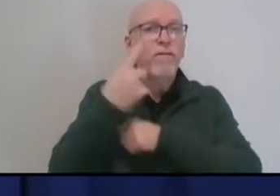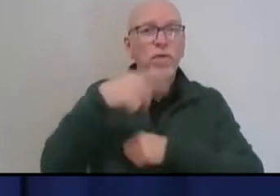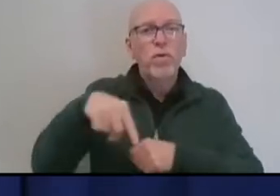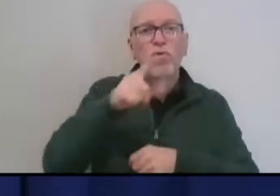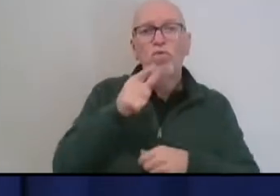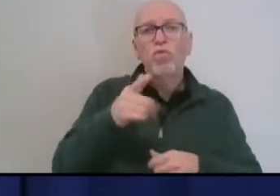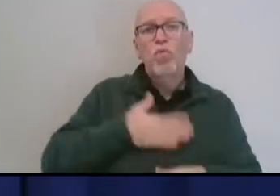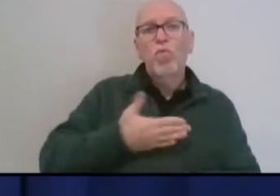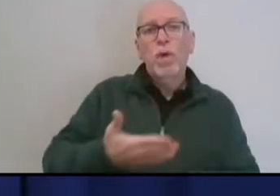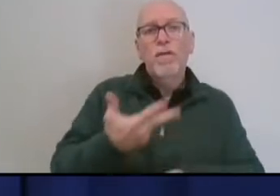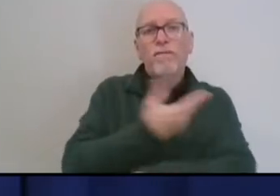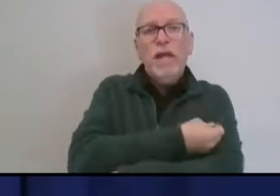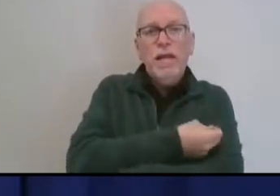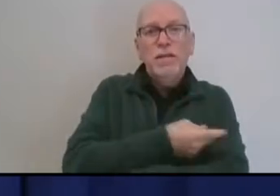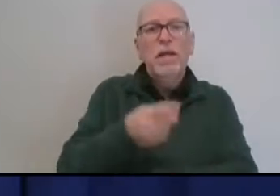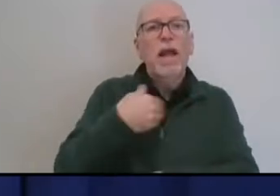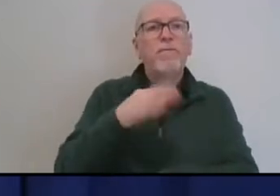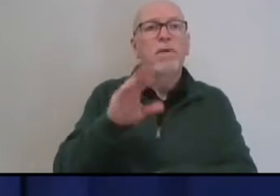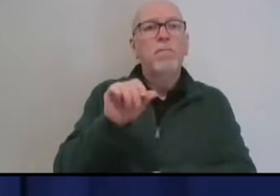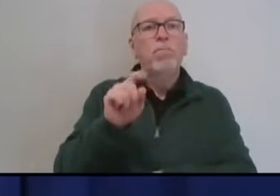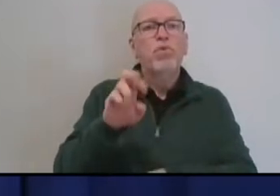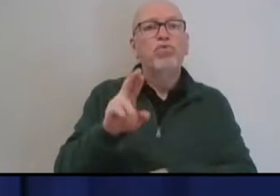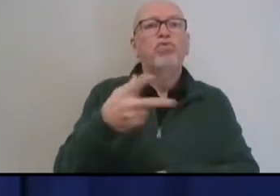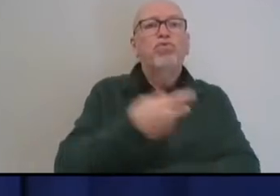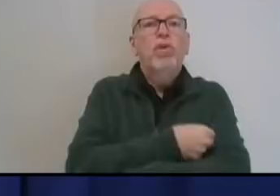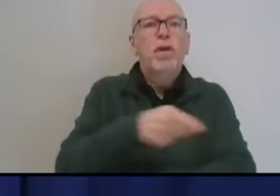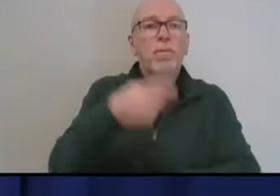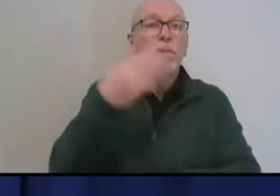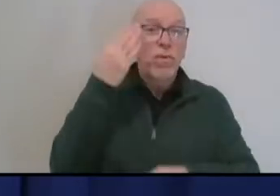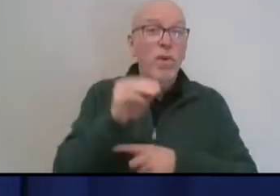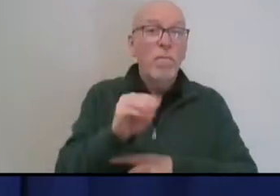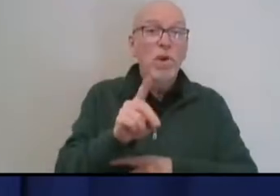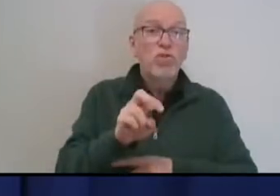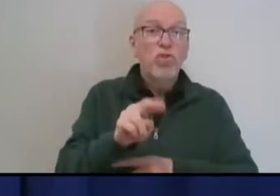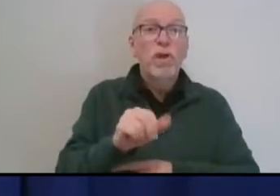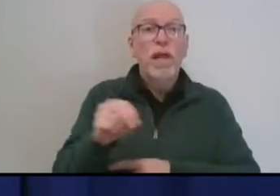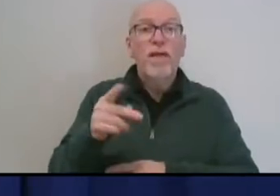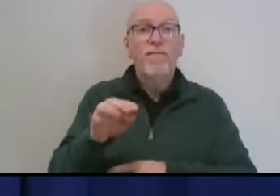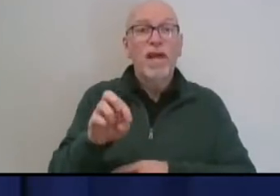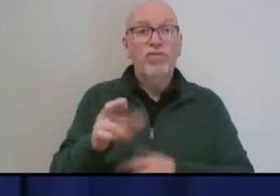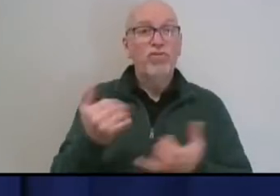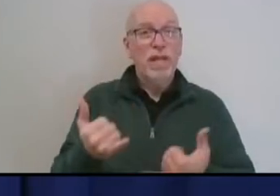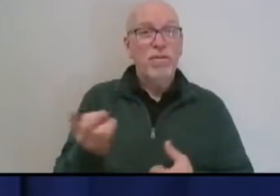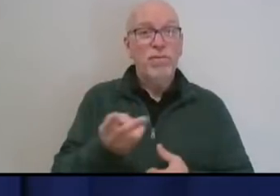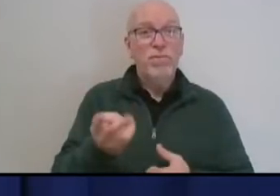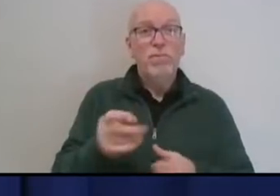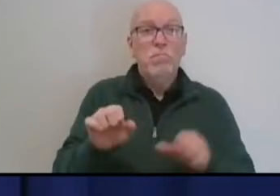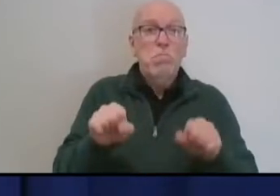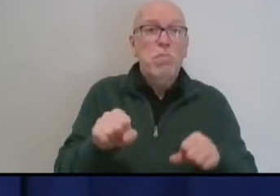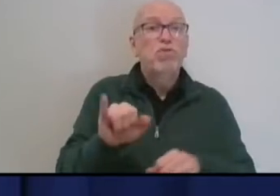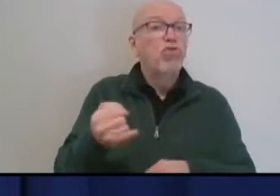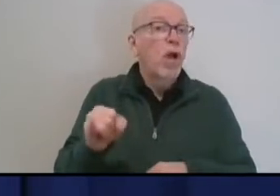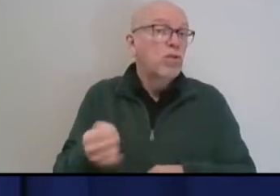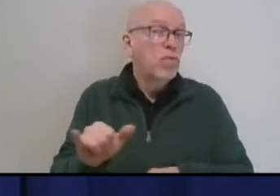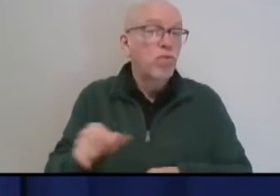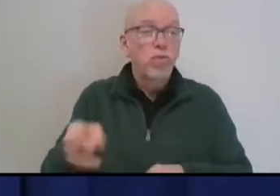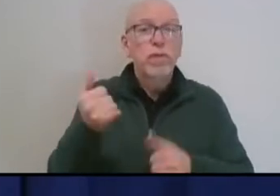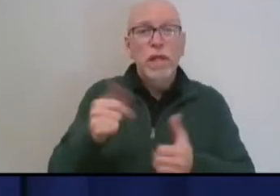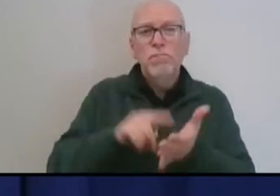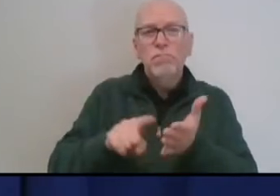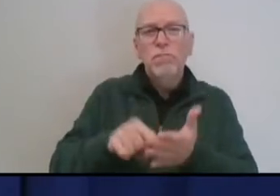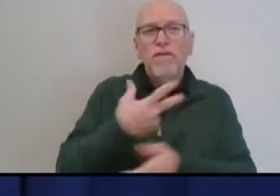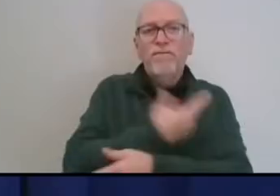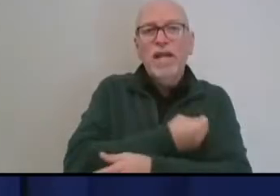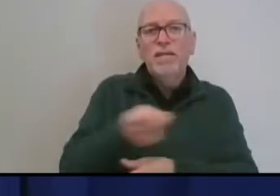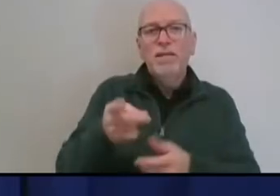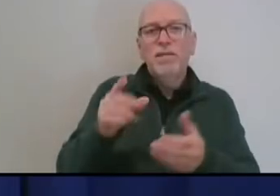willing to be vaccinated, because I know that even Moderna and Pfizer right now, potentially Johnson & Johnson, are looking at vaccines against